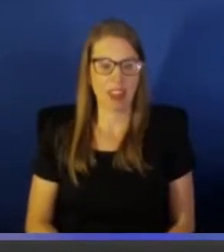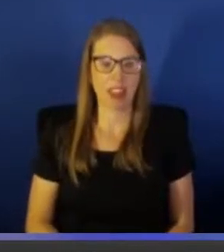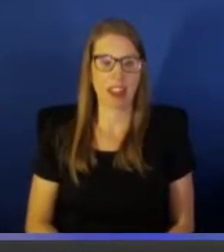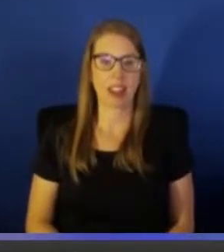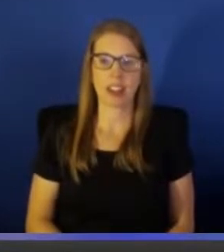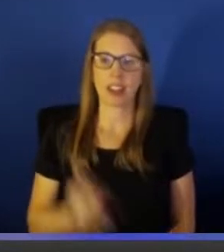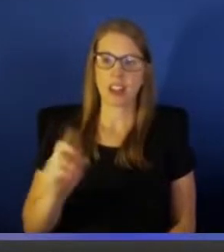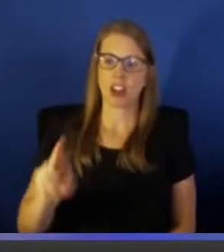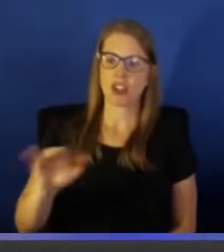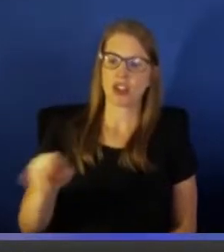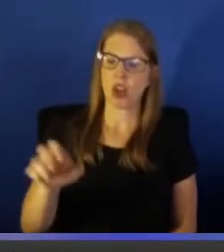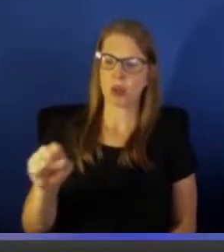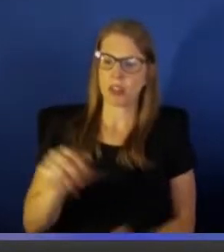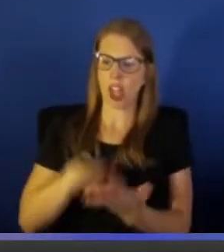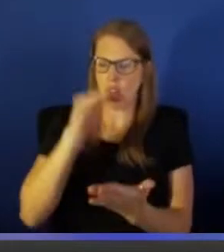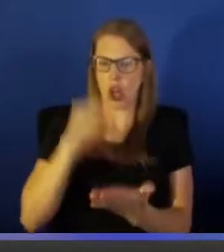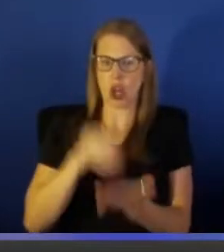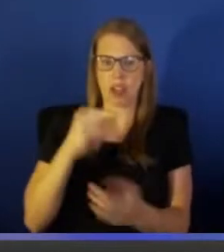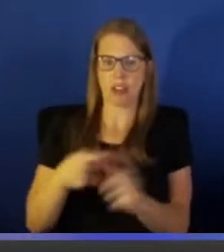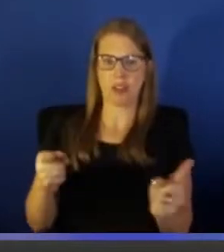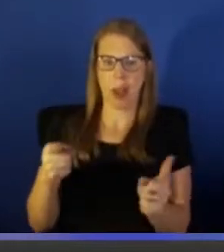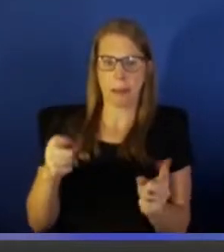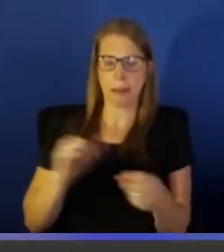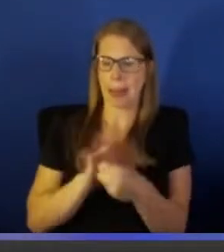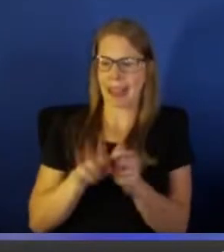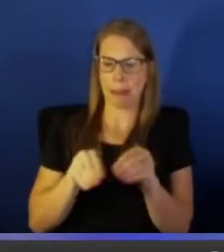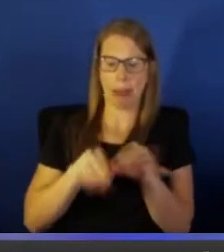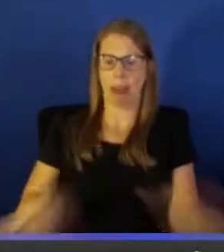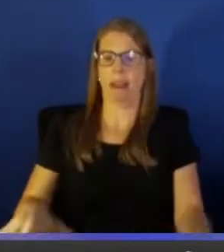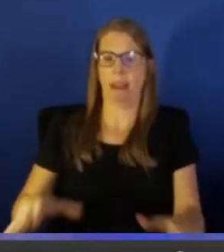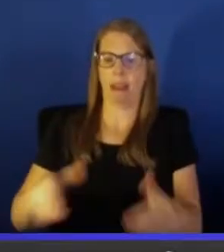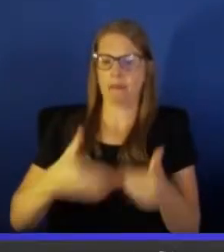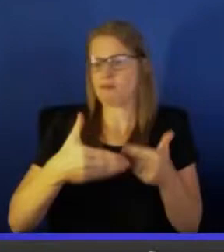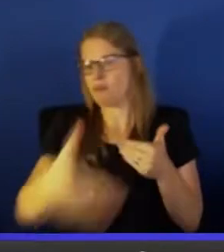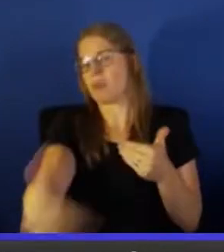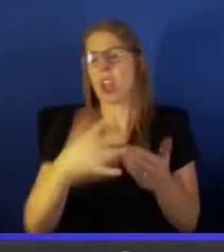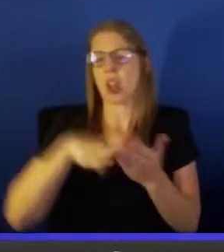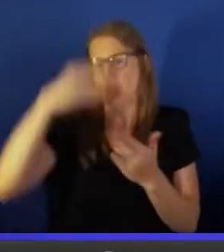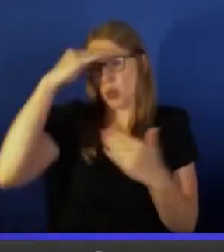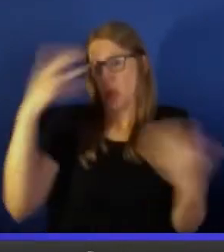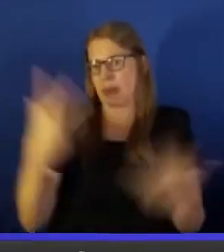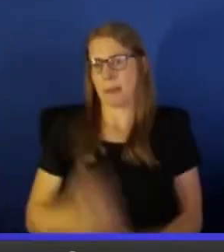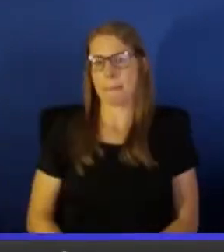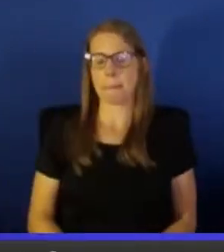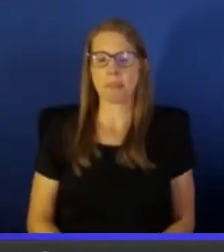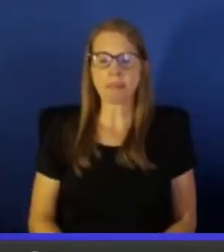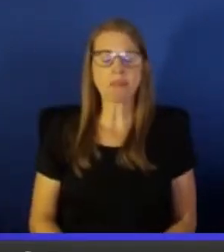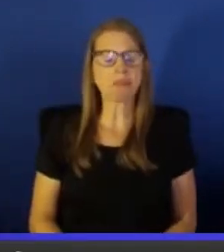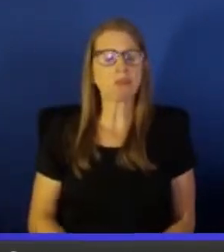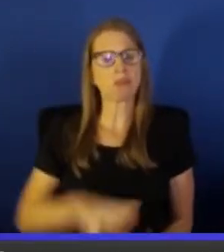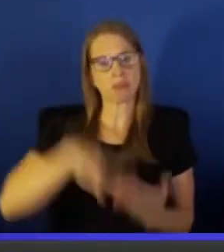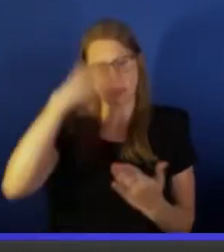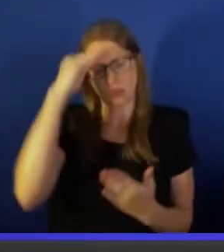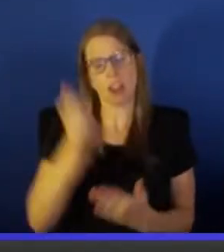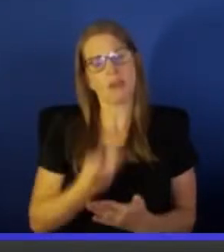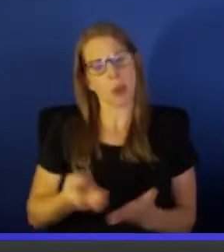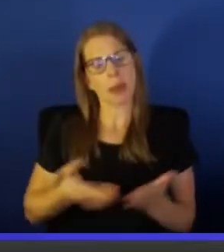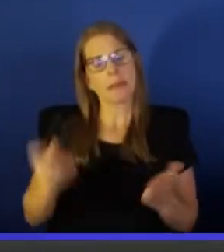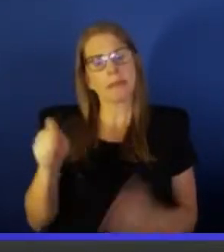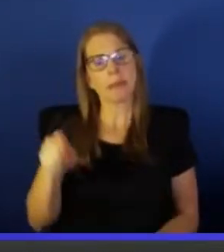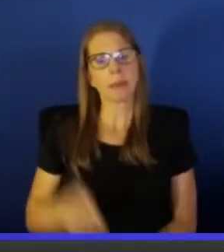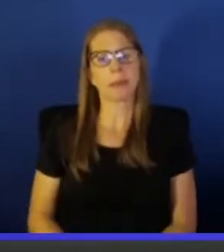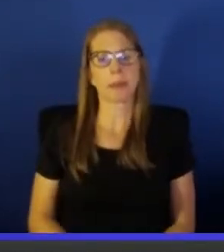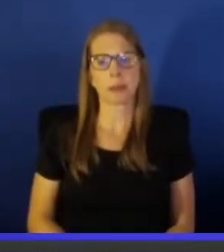from this pandemic moving forward? What do we want to take with us? Yeah, we've learned a few things, and primarily that as a public